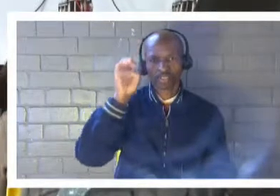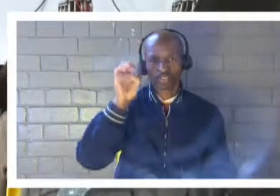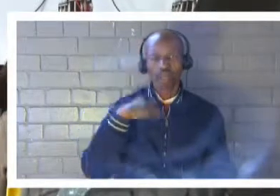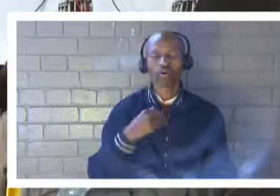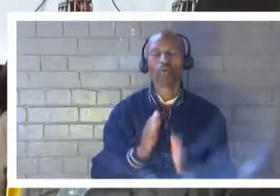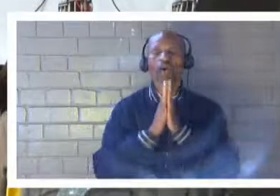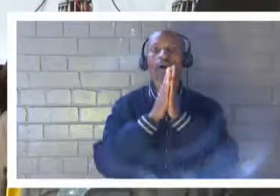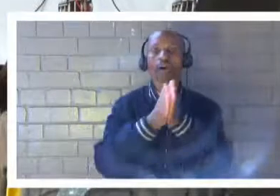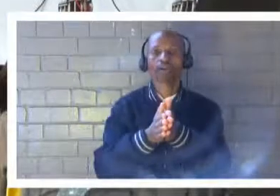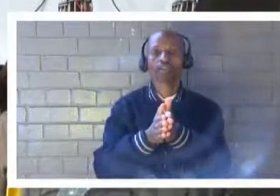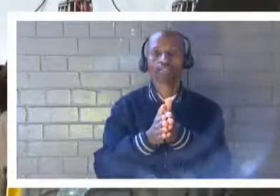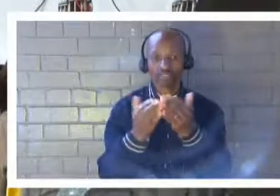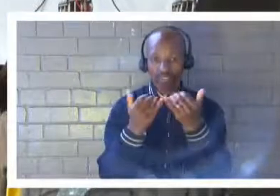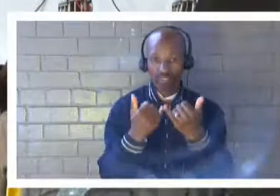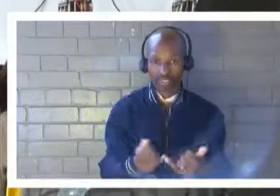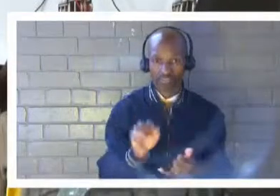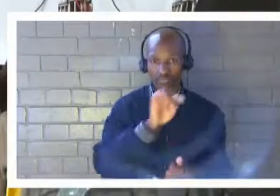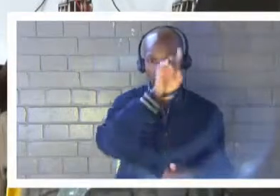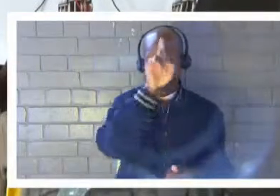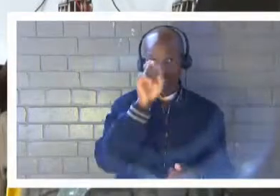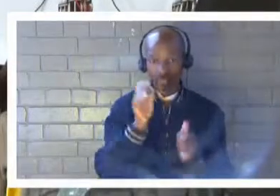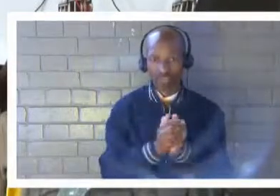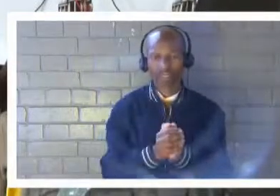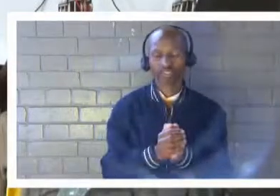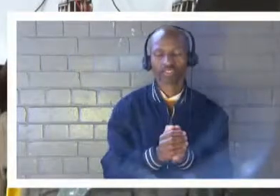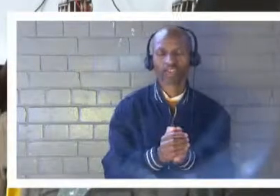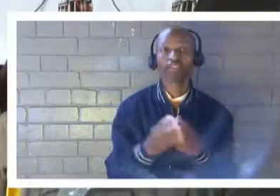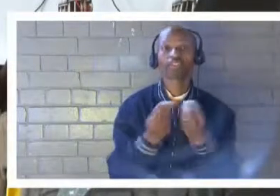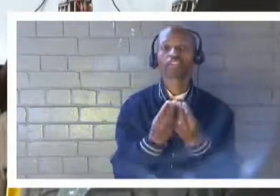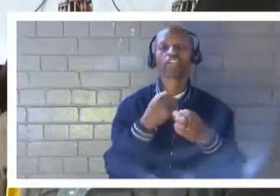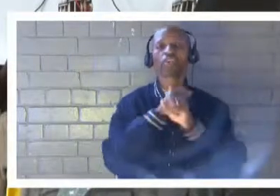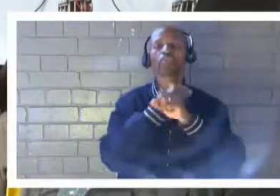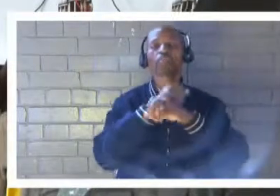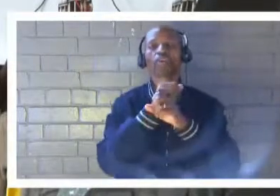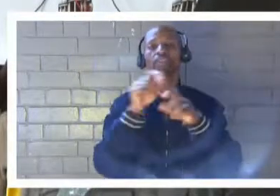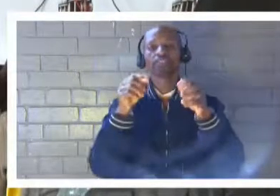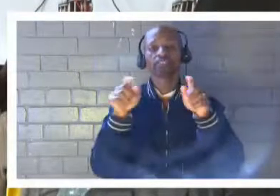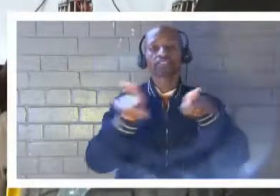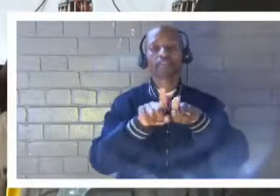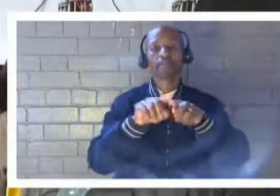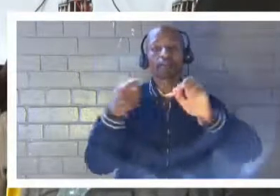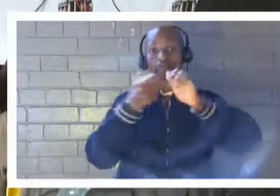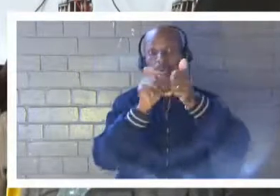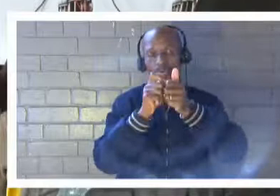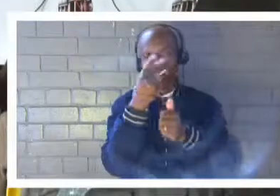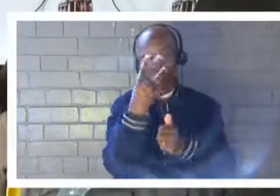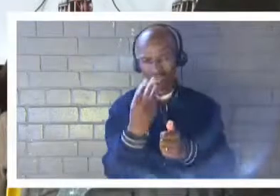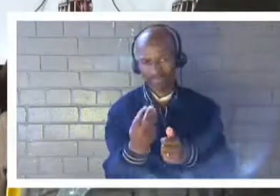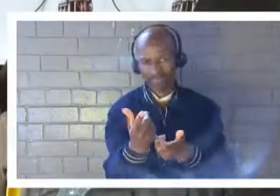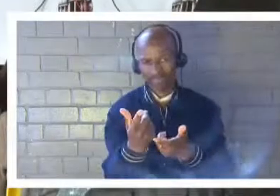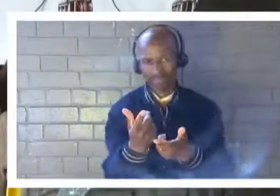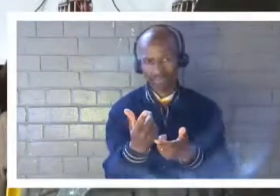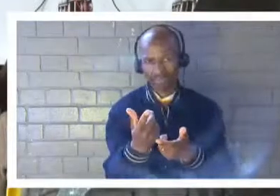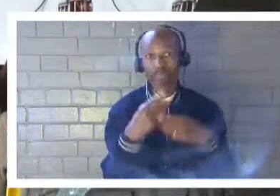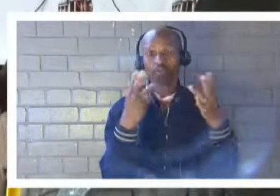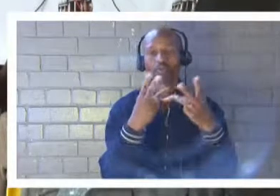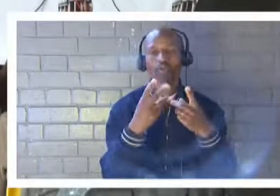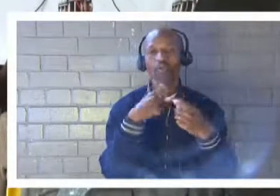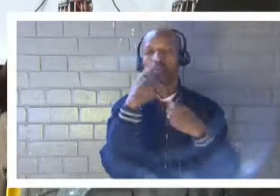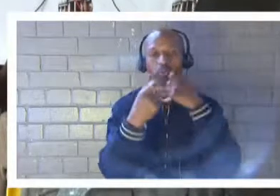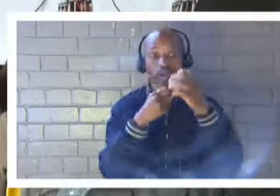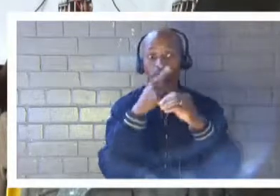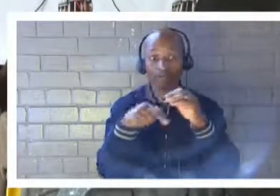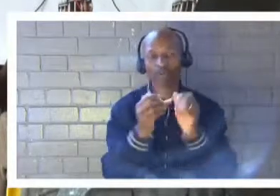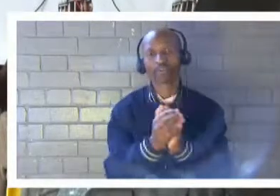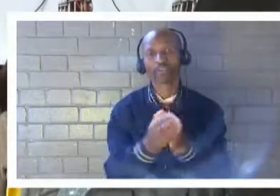See, Kulubuzang Bagi, see, we eat the Pulusong at I mentioned one, and the very same problems laying at Ama Bafitaba Kalanga, inking